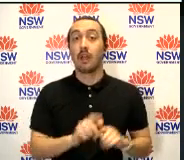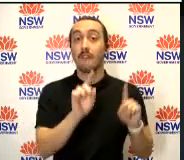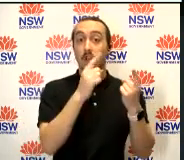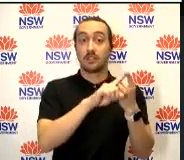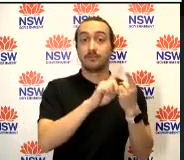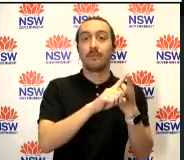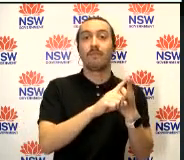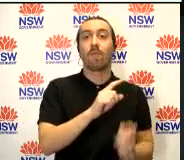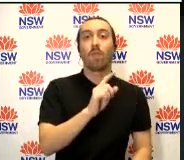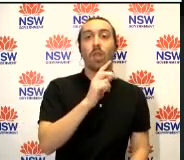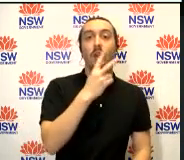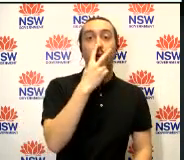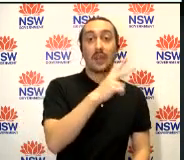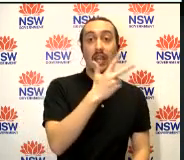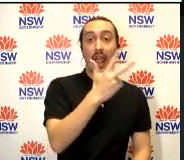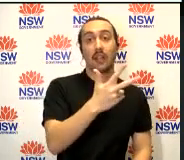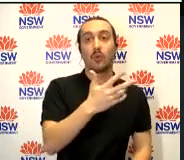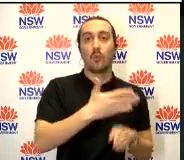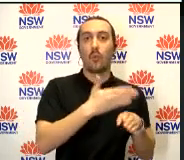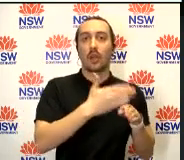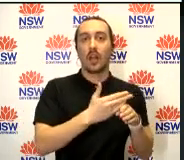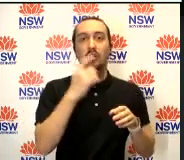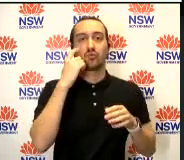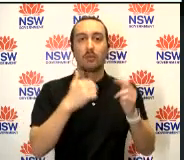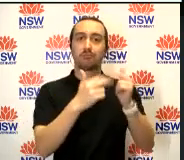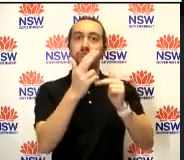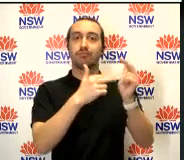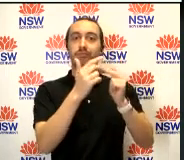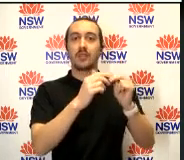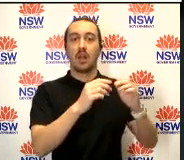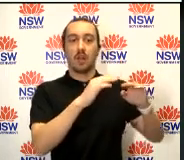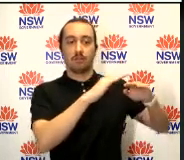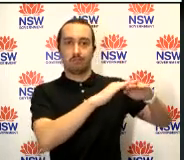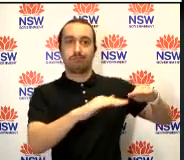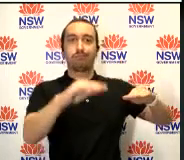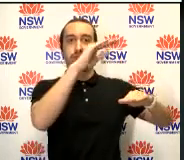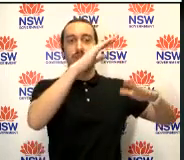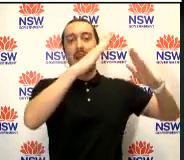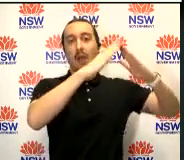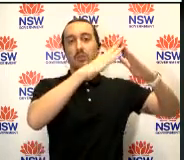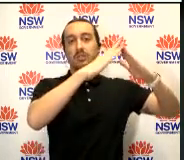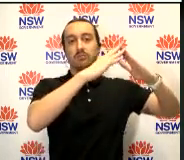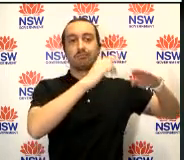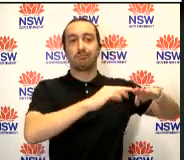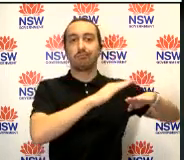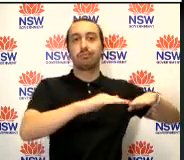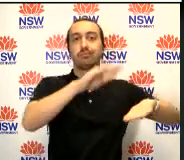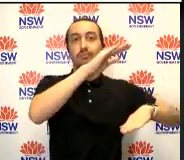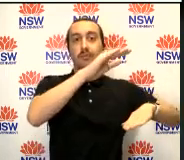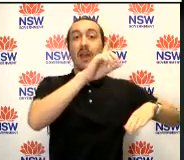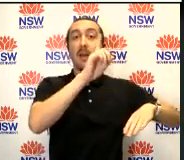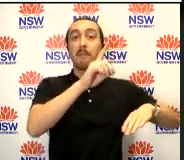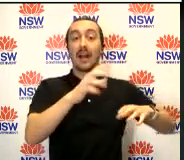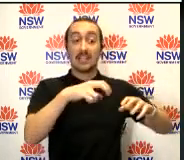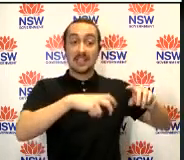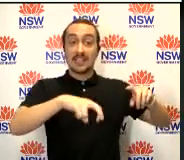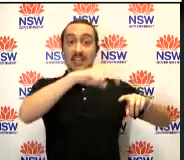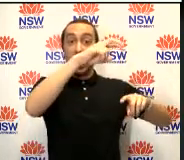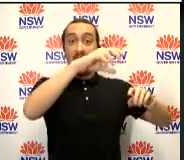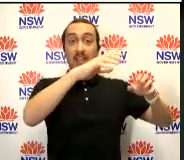of a residential construction build when he fell approximately 3 metres through the stair void onto the concrete